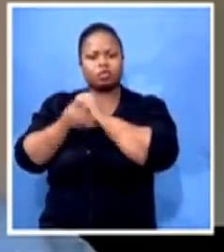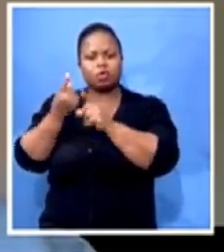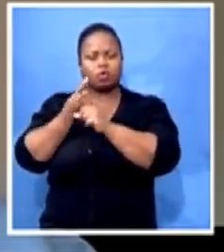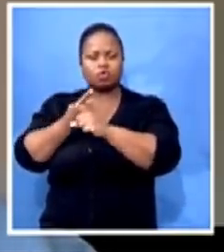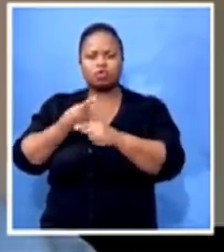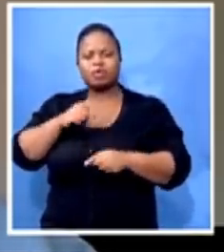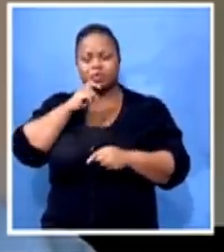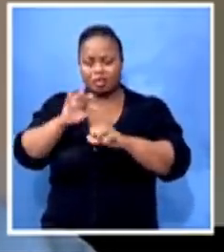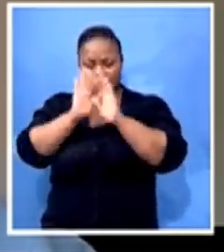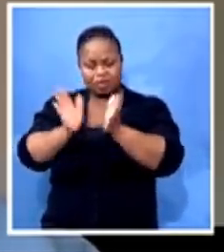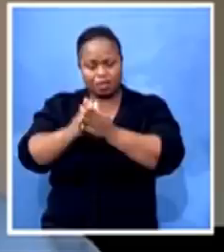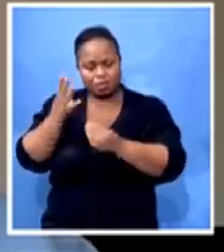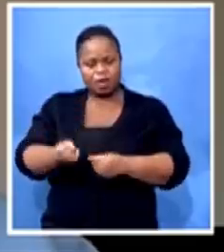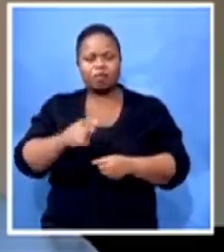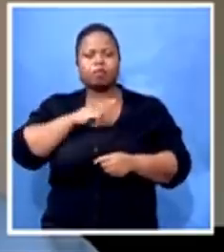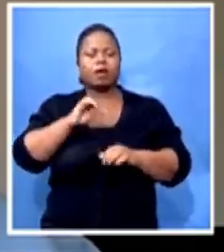of work in as far as